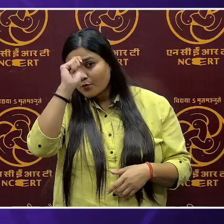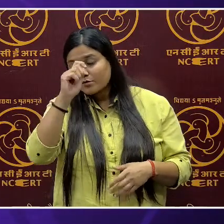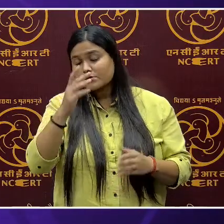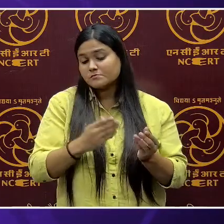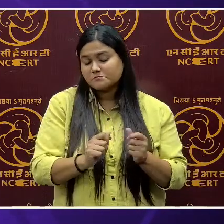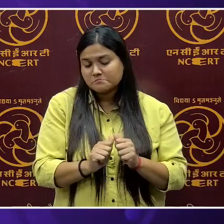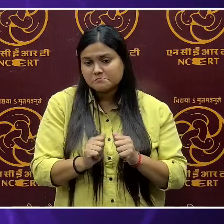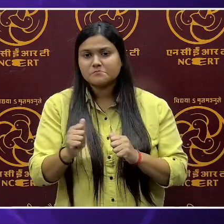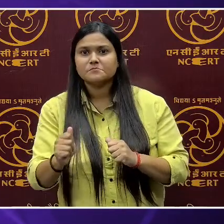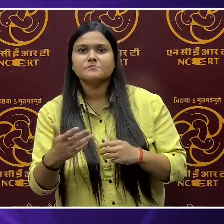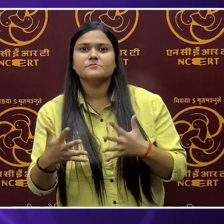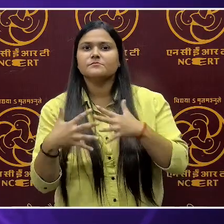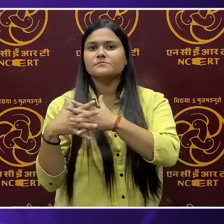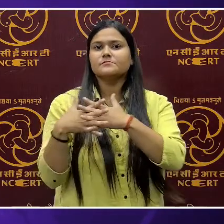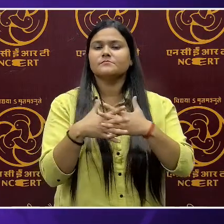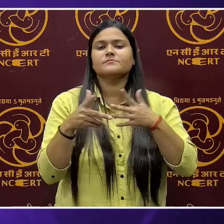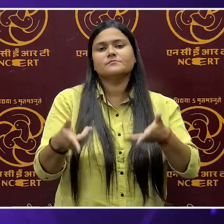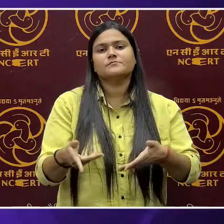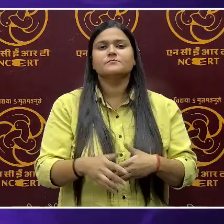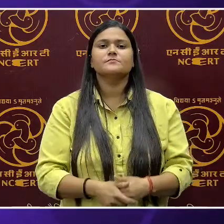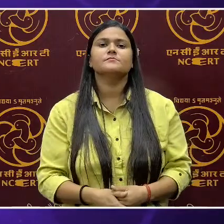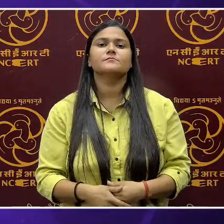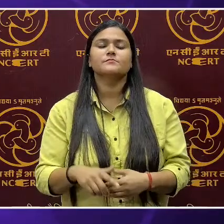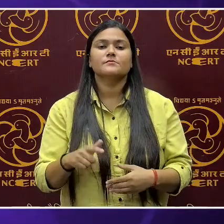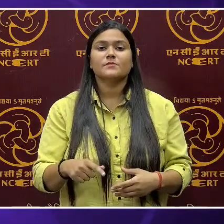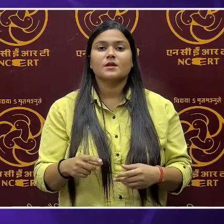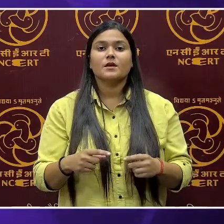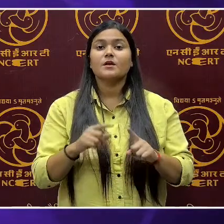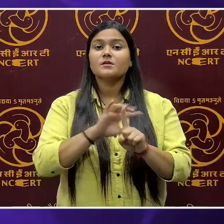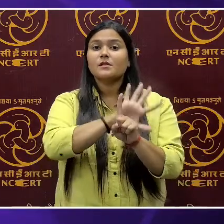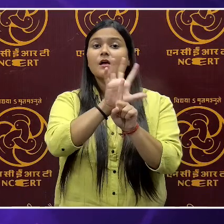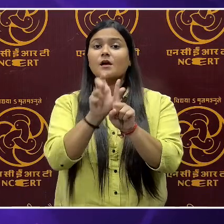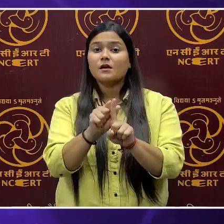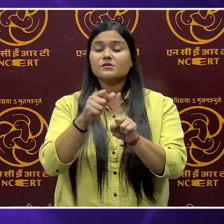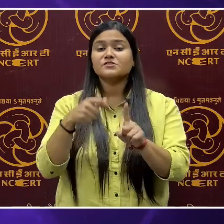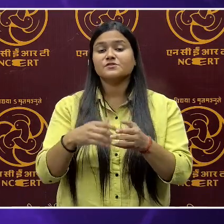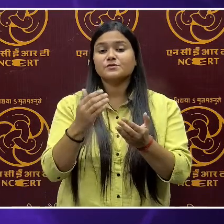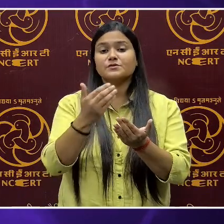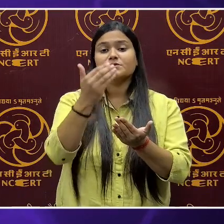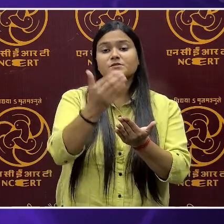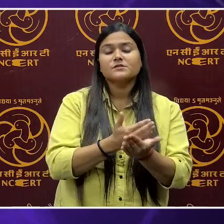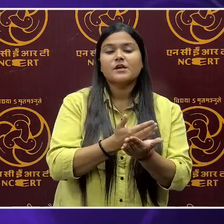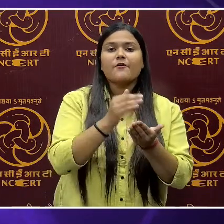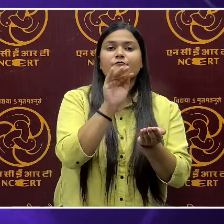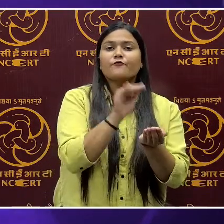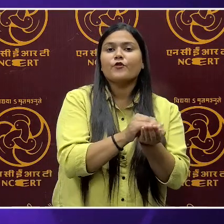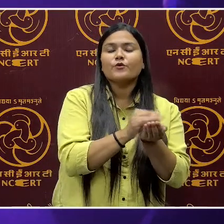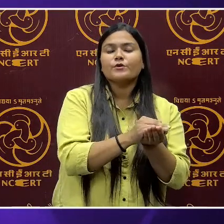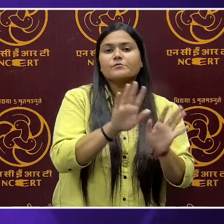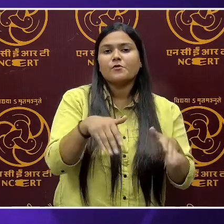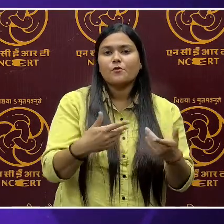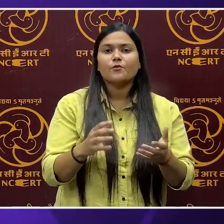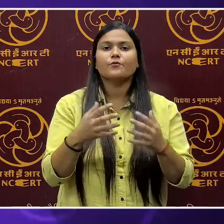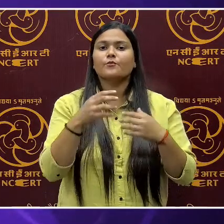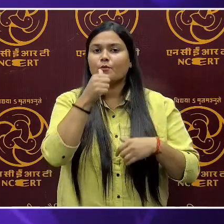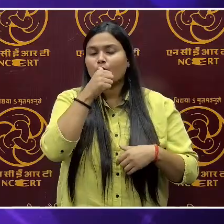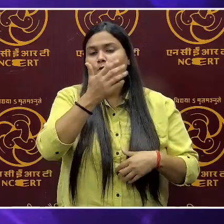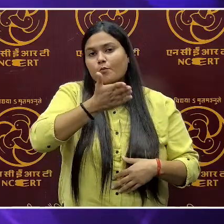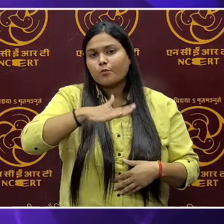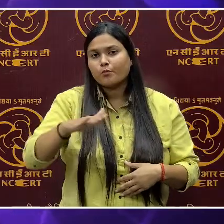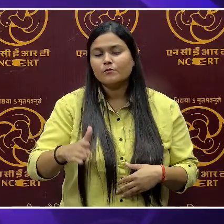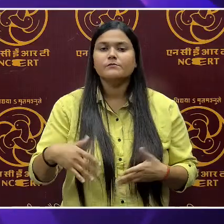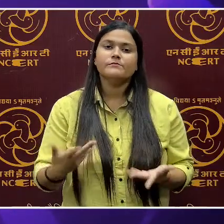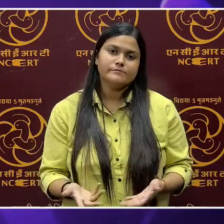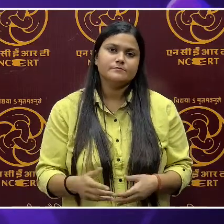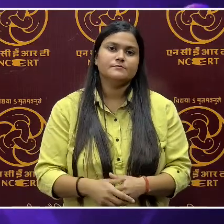of the Okay. country. So these were traditional methods of storing water. But Ma'am, I have heard one more